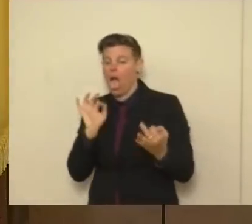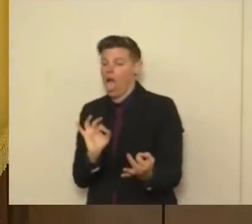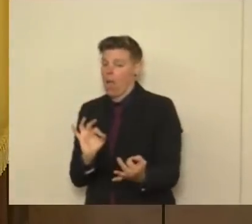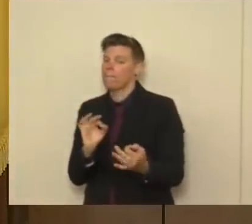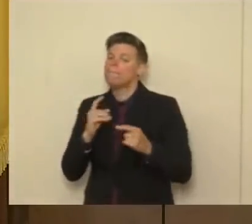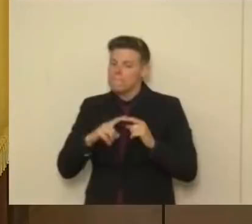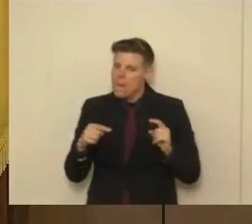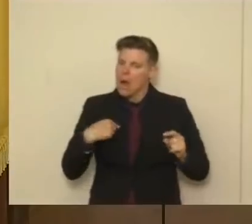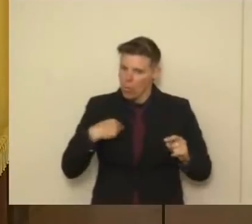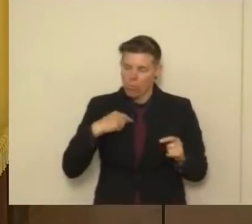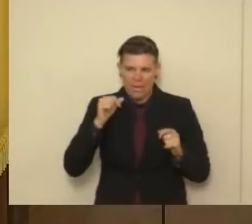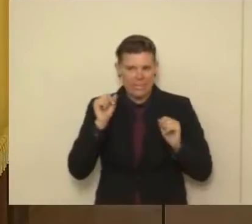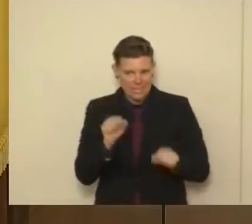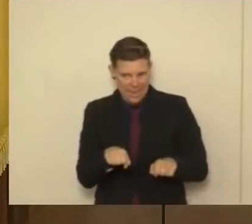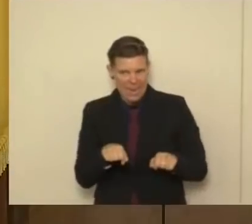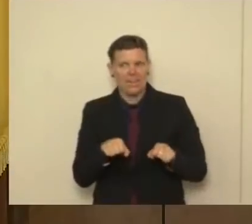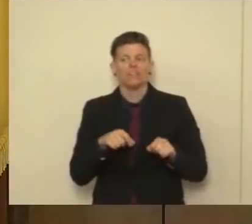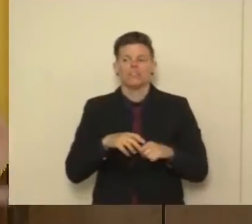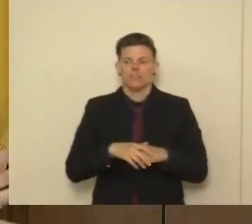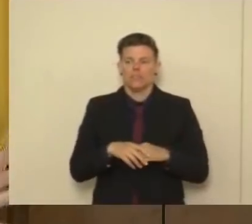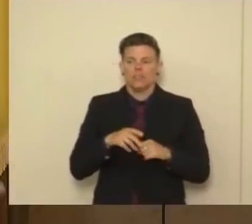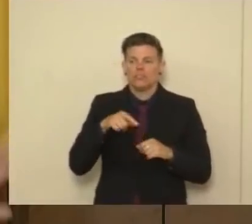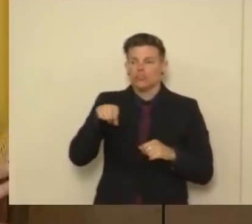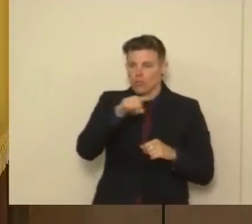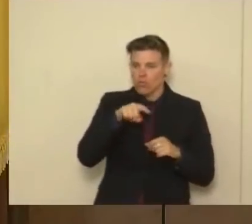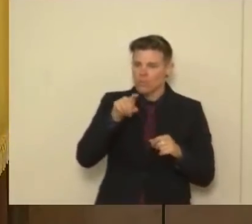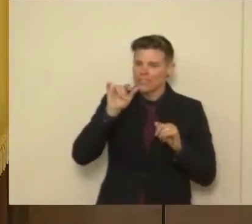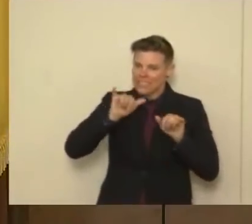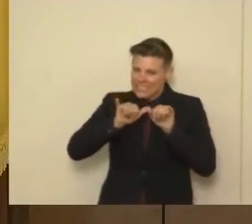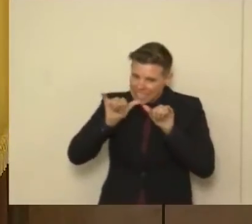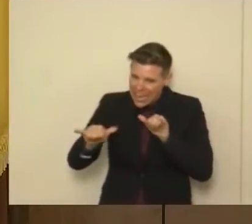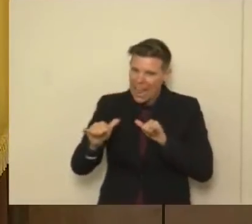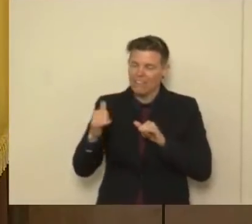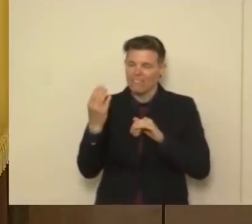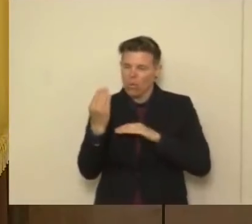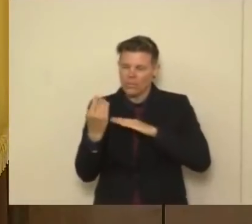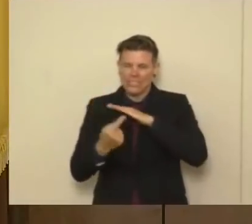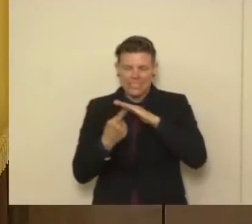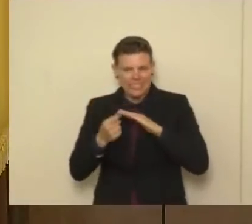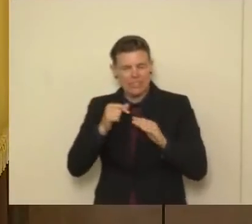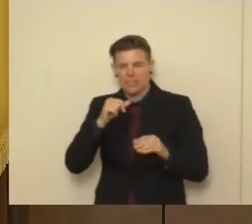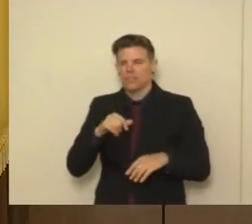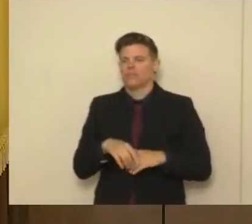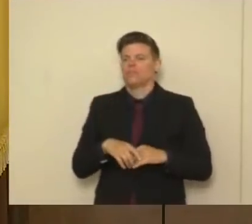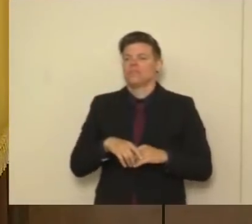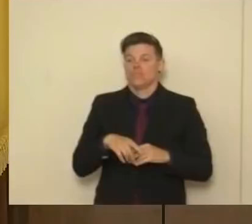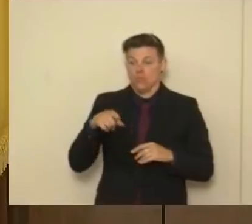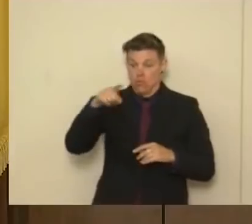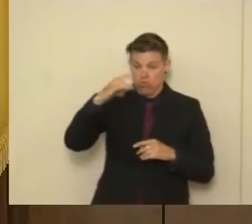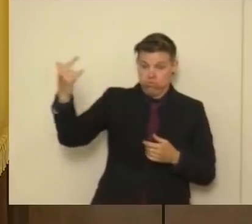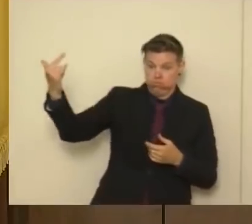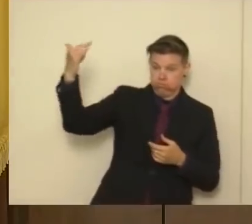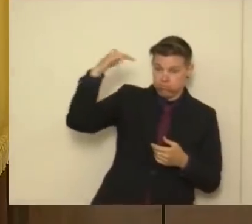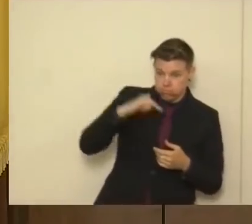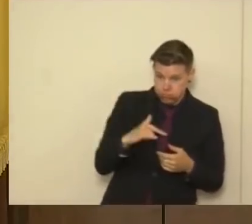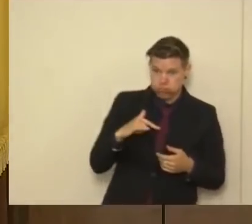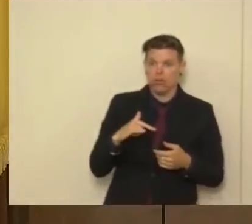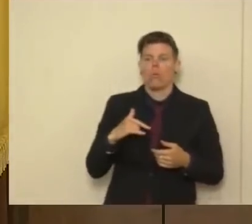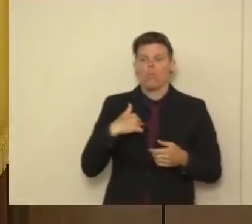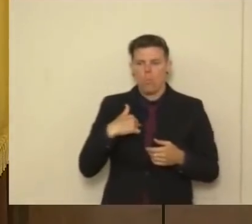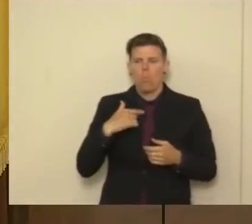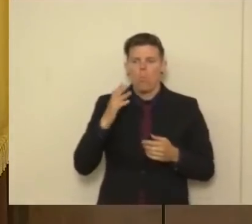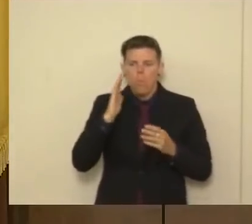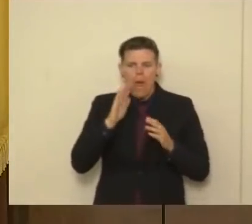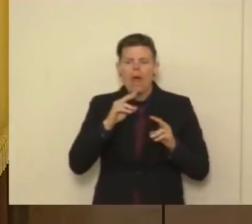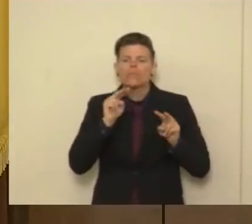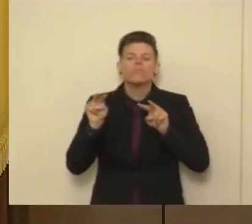not staying. And it's not perfect even when you stay. But we're going to be paying a lot more attention, and we're going to ask New Mexicans